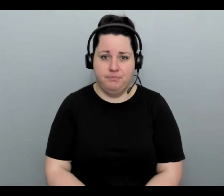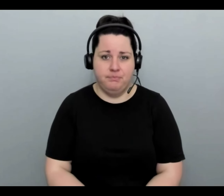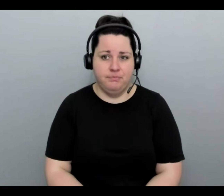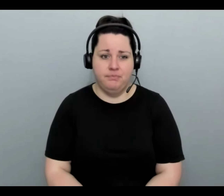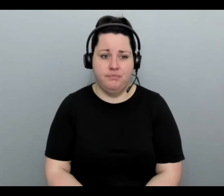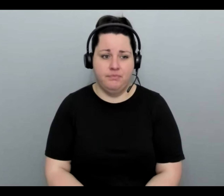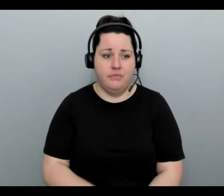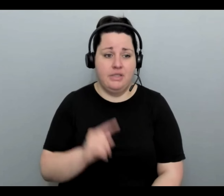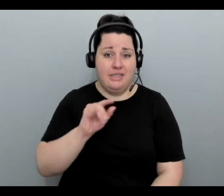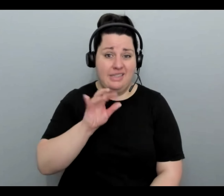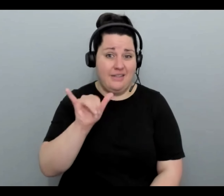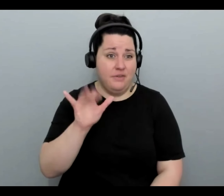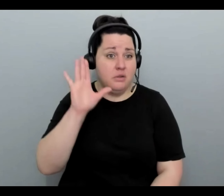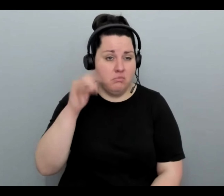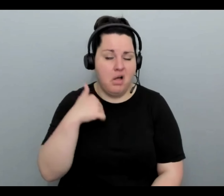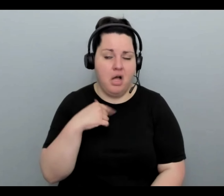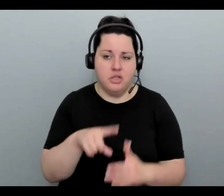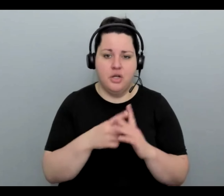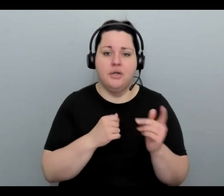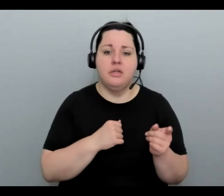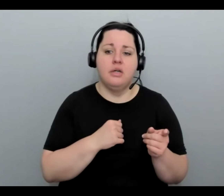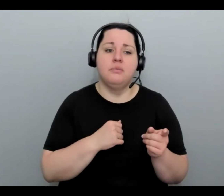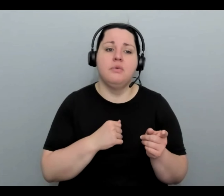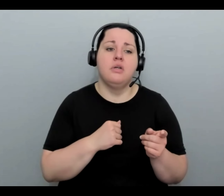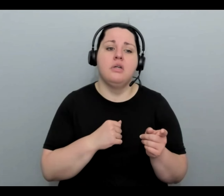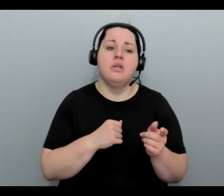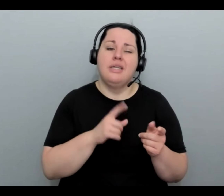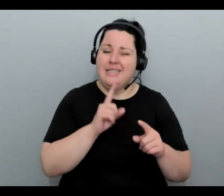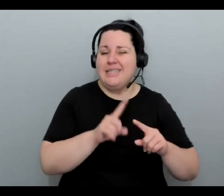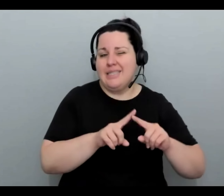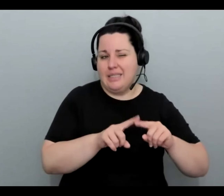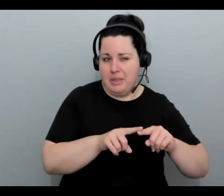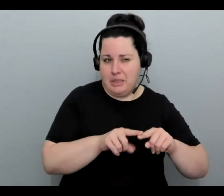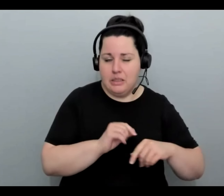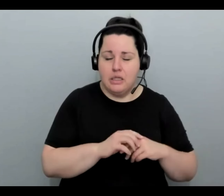So I can start. So it really depends.